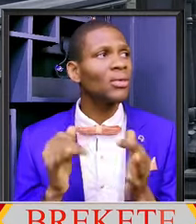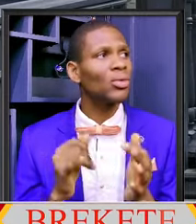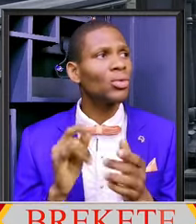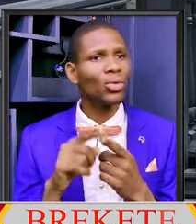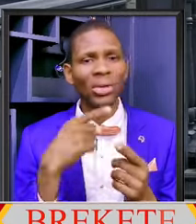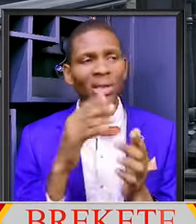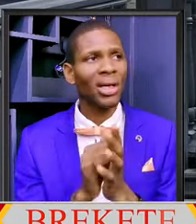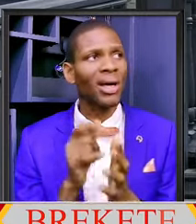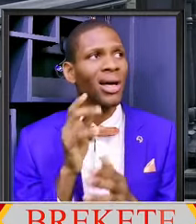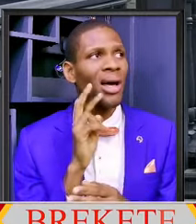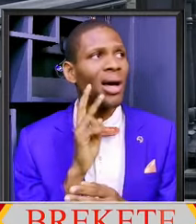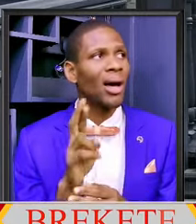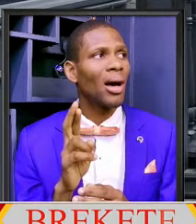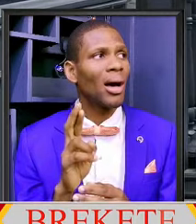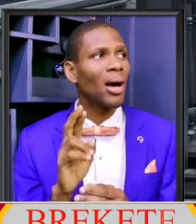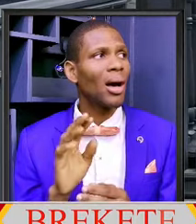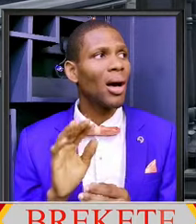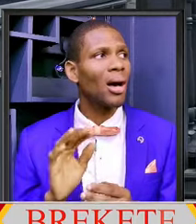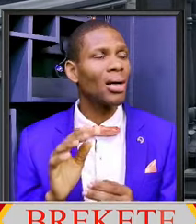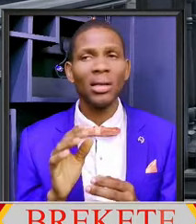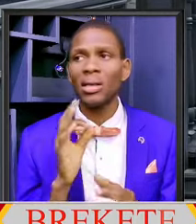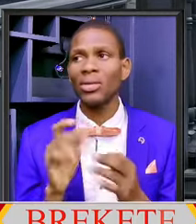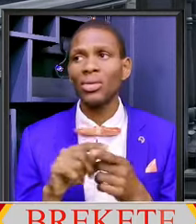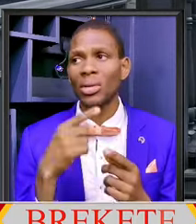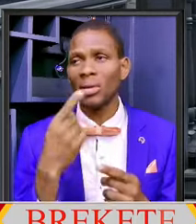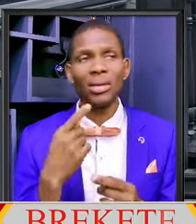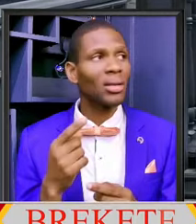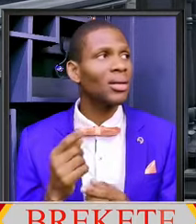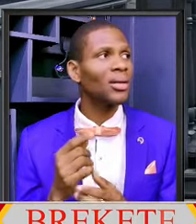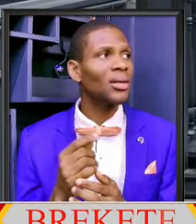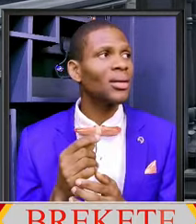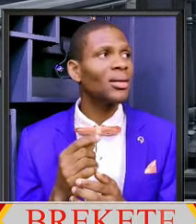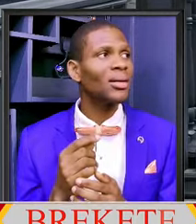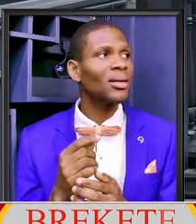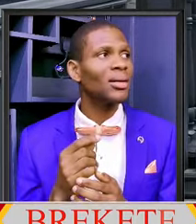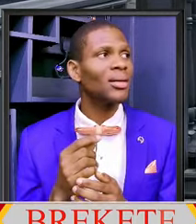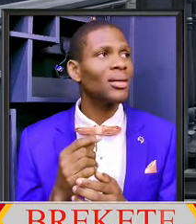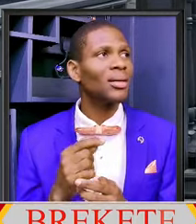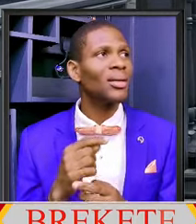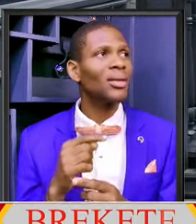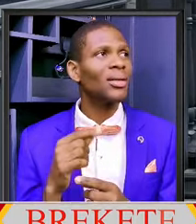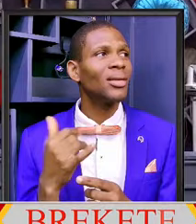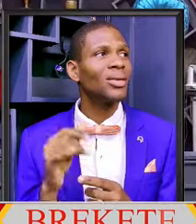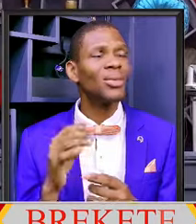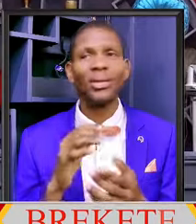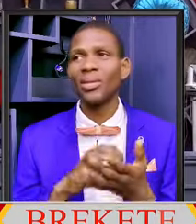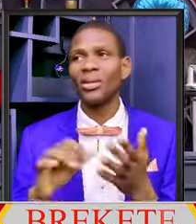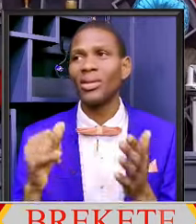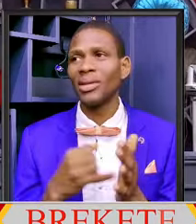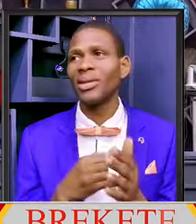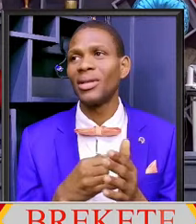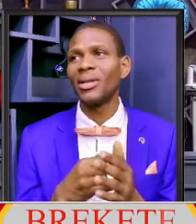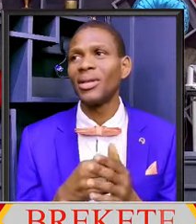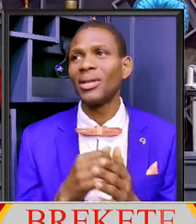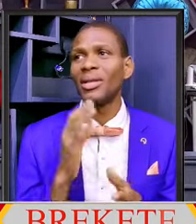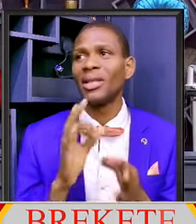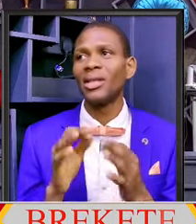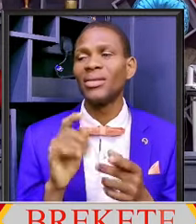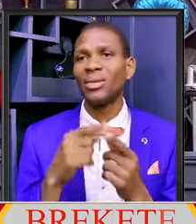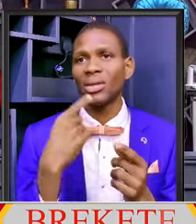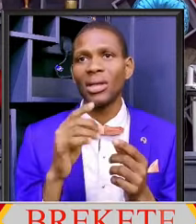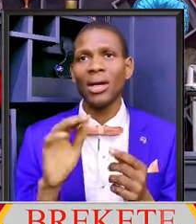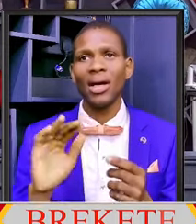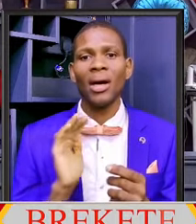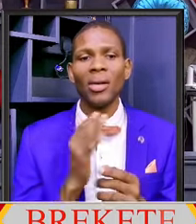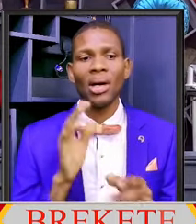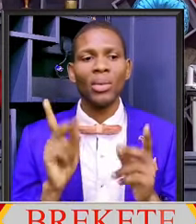say this our shoe. No worry. Me she dey talk. They go come out and when she come out outside. It will say this our